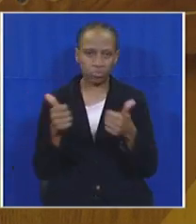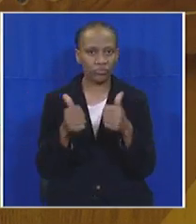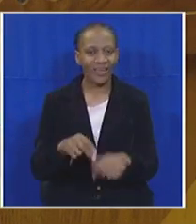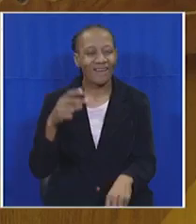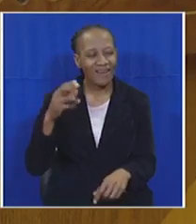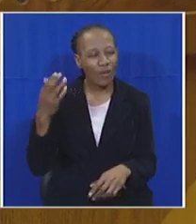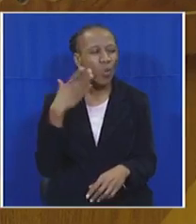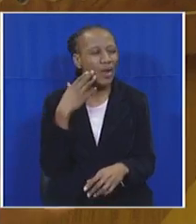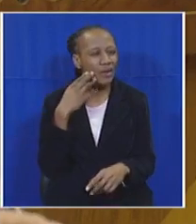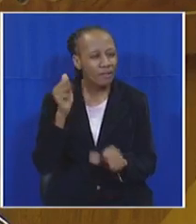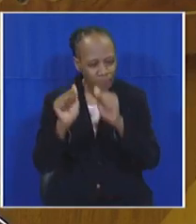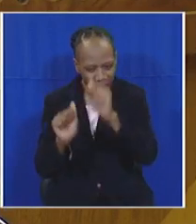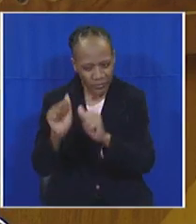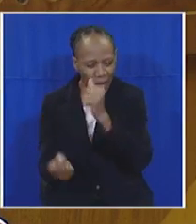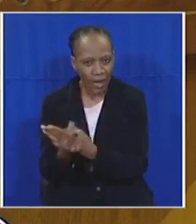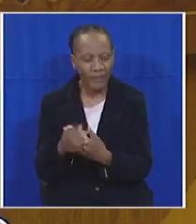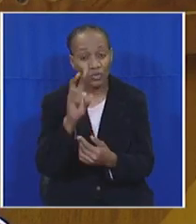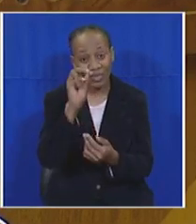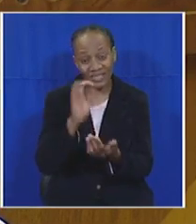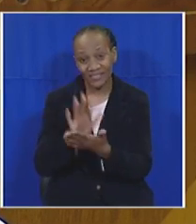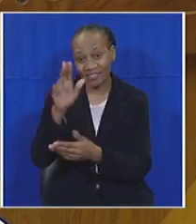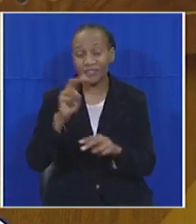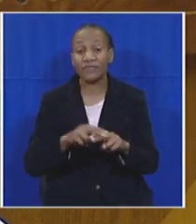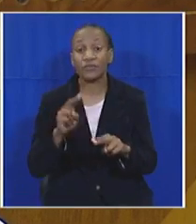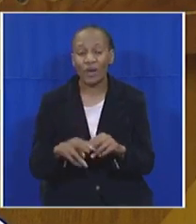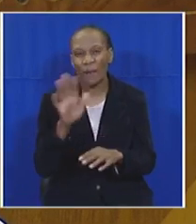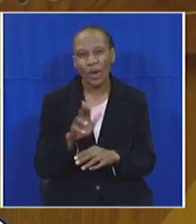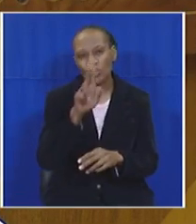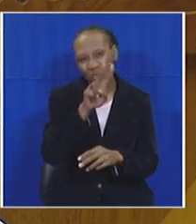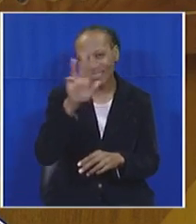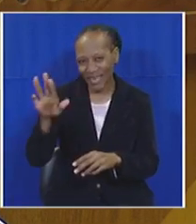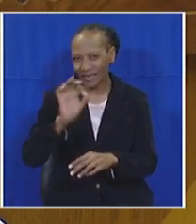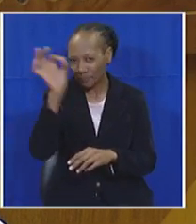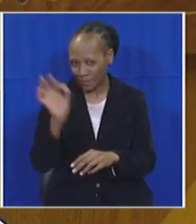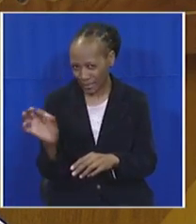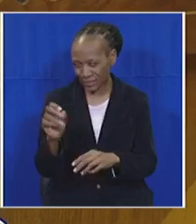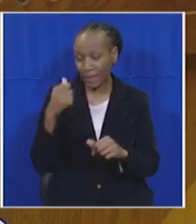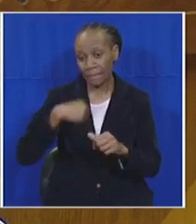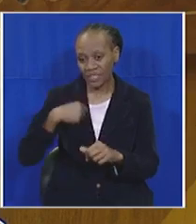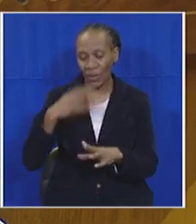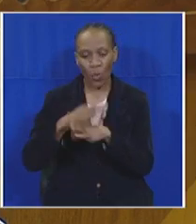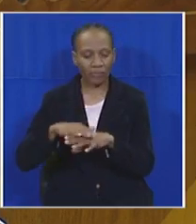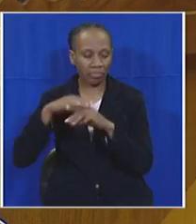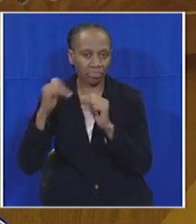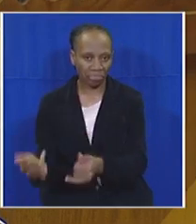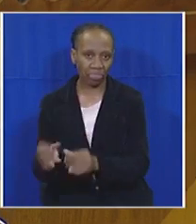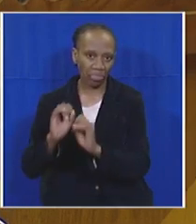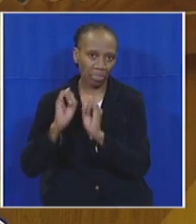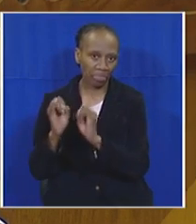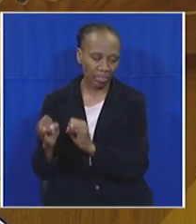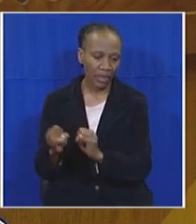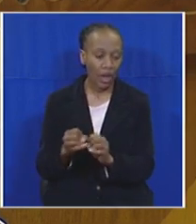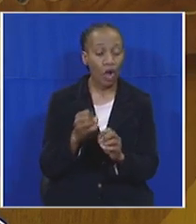assessment was done, which was in February 2015, 29% of municipalities were considered dysfunctional, 31% at risk,